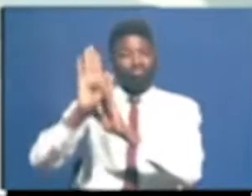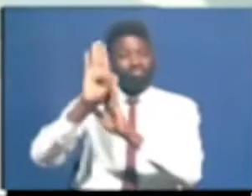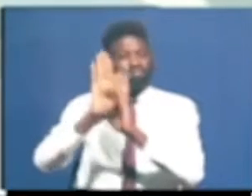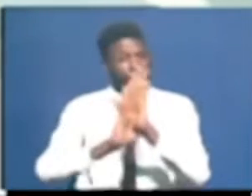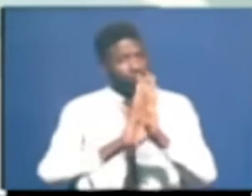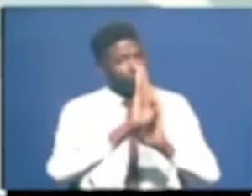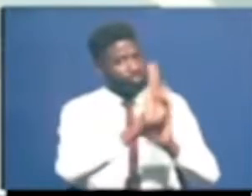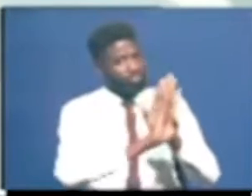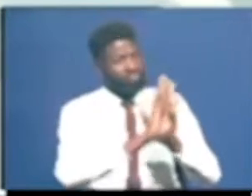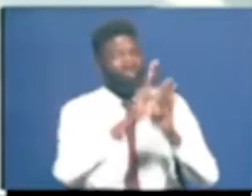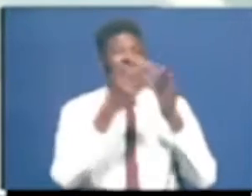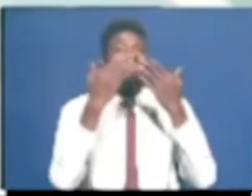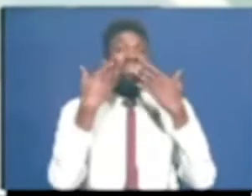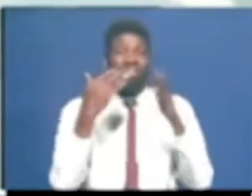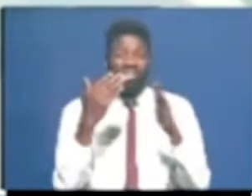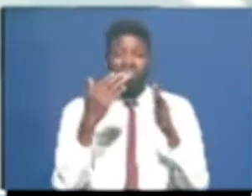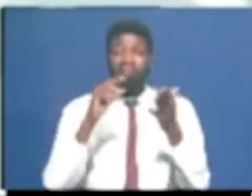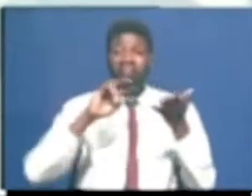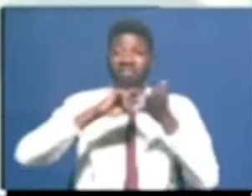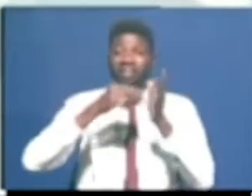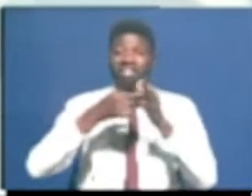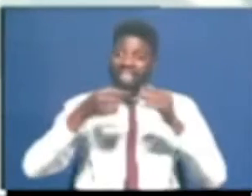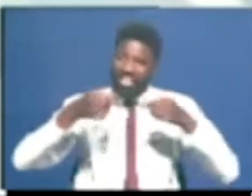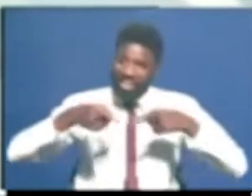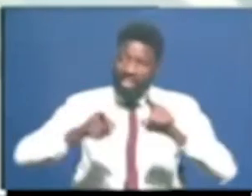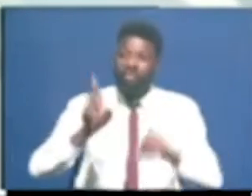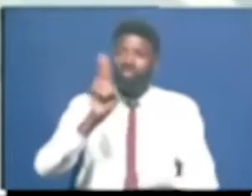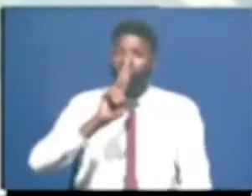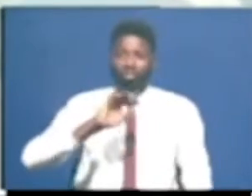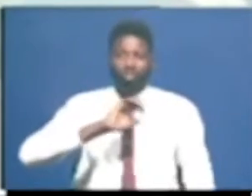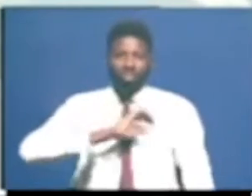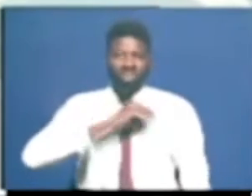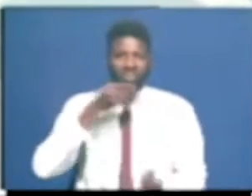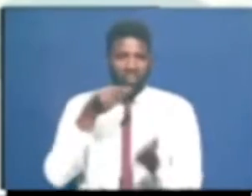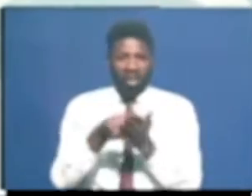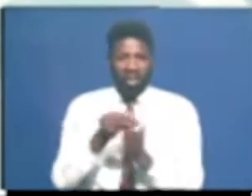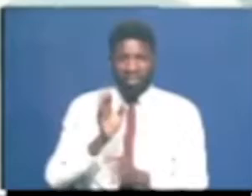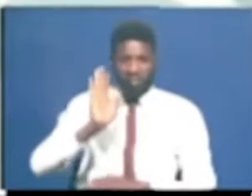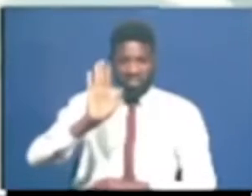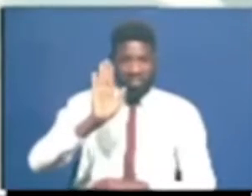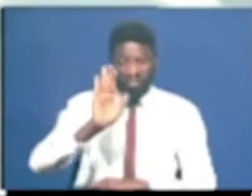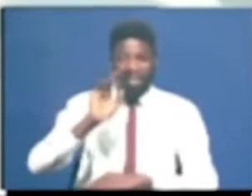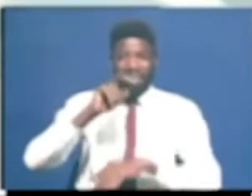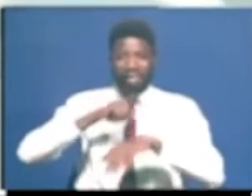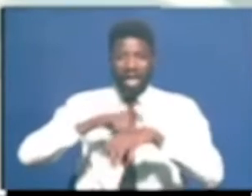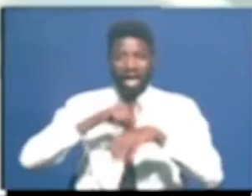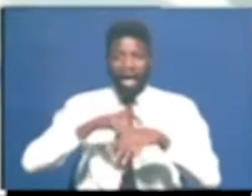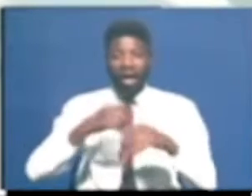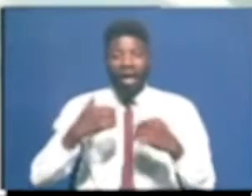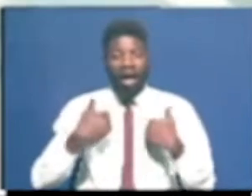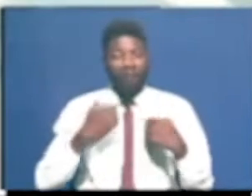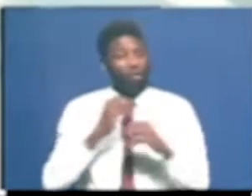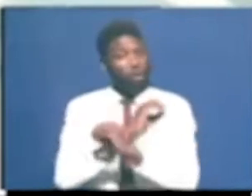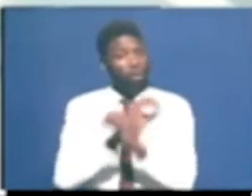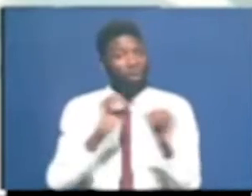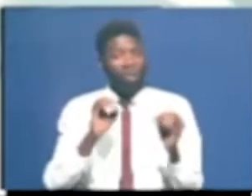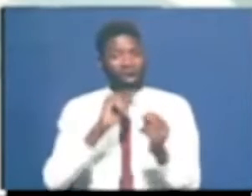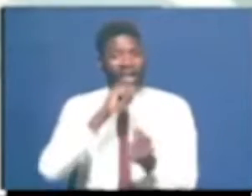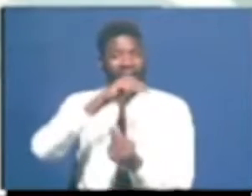necessarily used their own money, especially when they are not endowed with natural resources. They have borrowed from